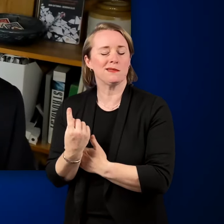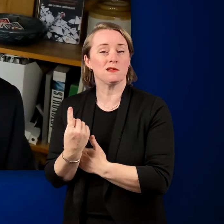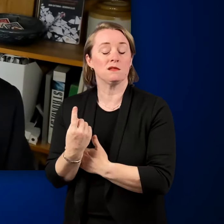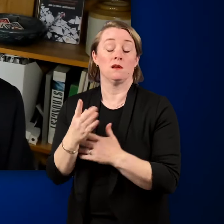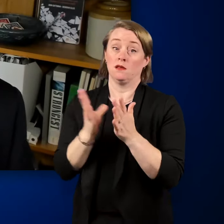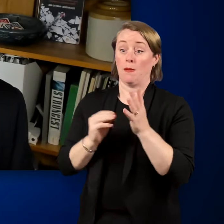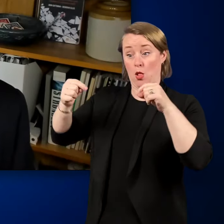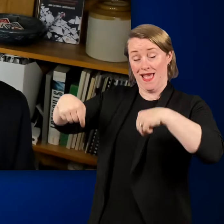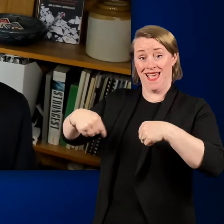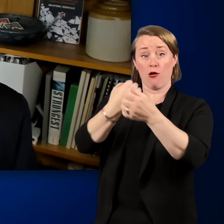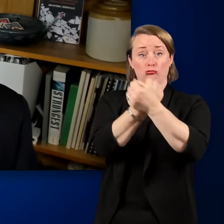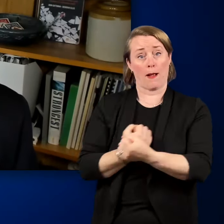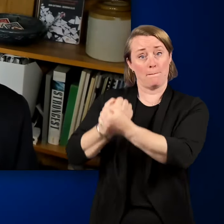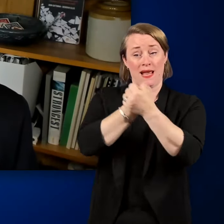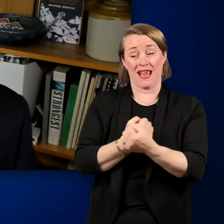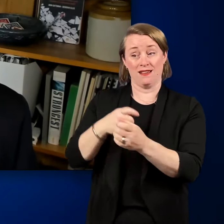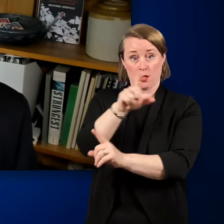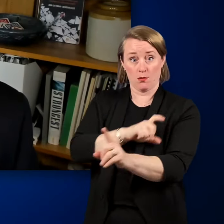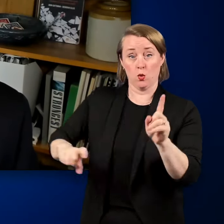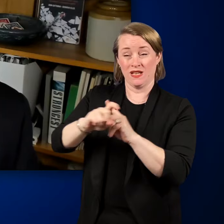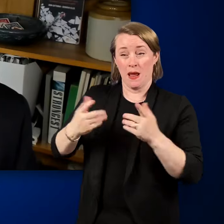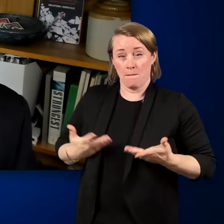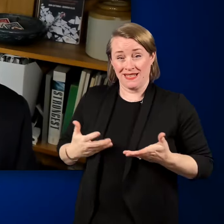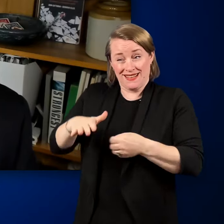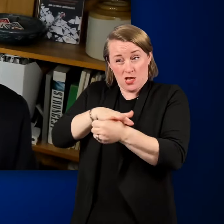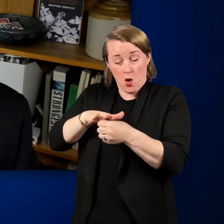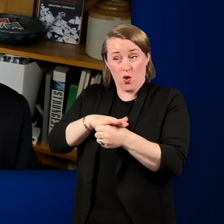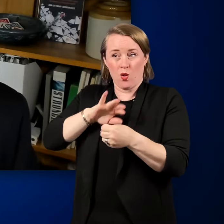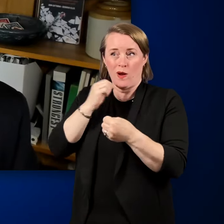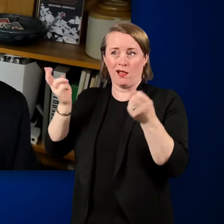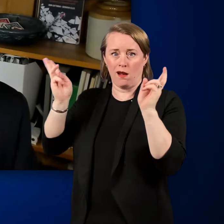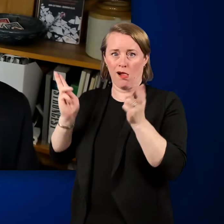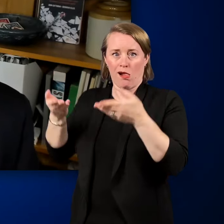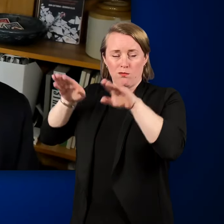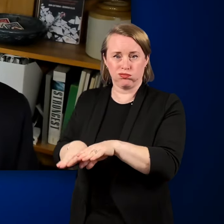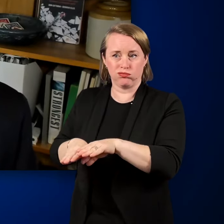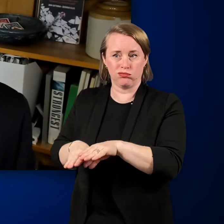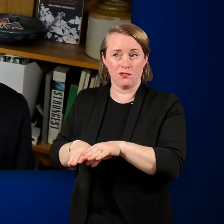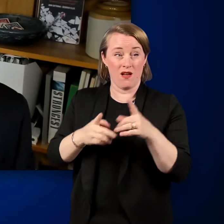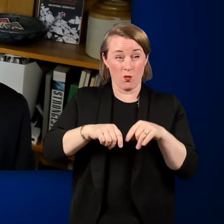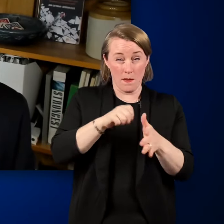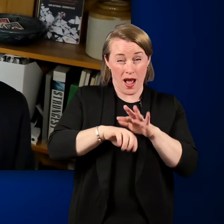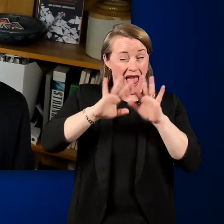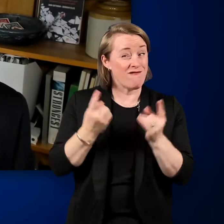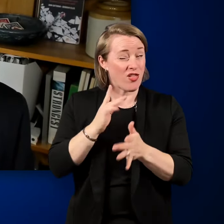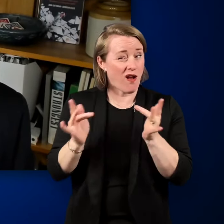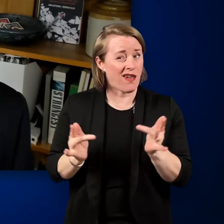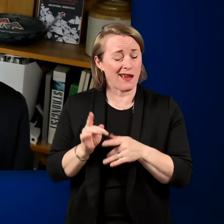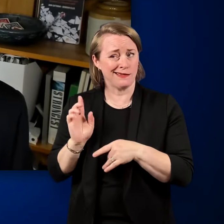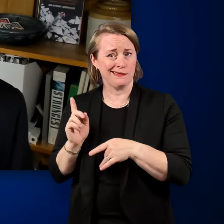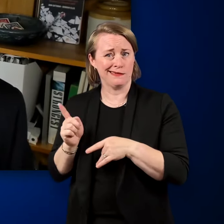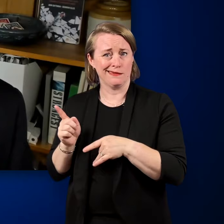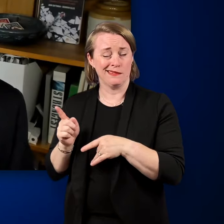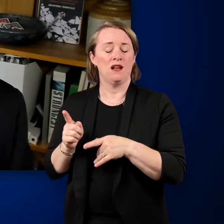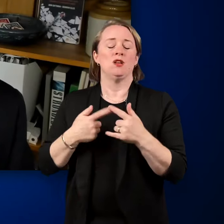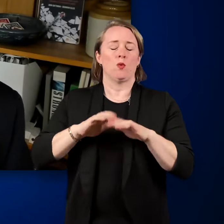eventually those businesses will go out of business. So we have to think carefully about our decisions and how they